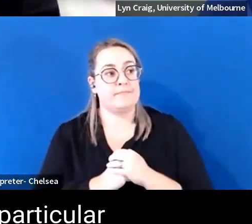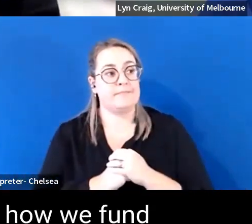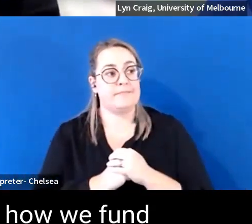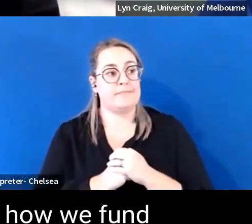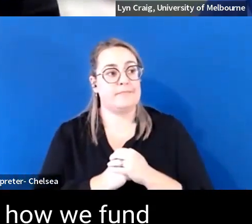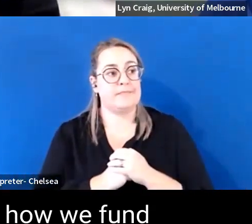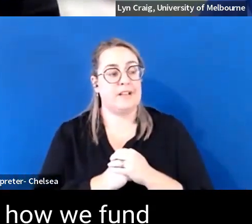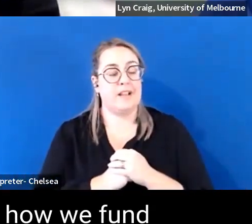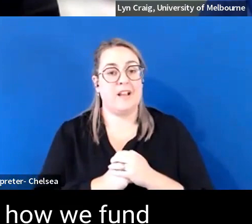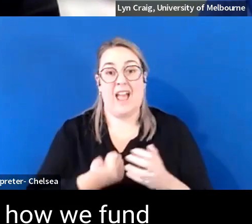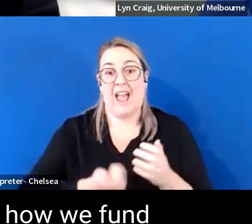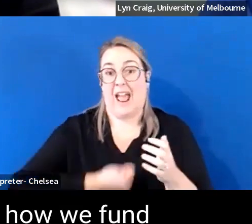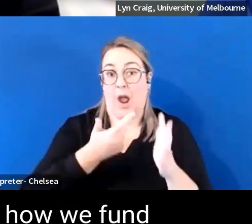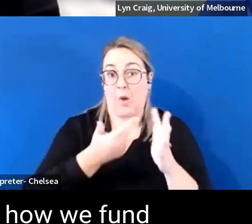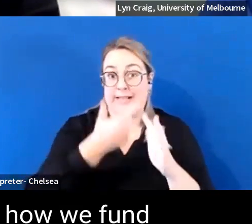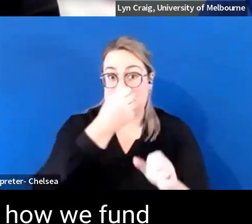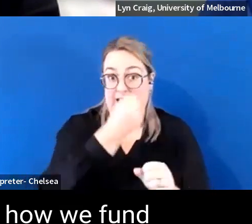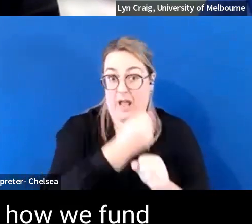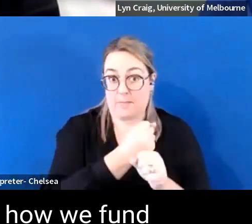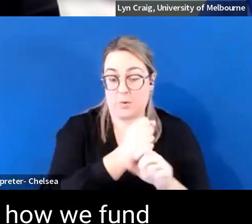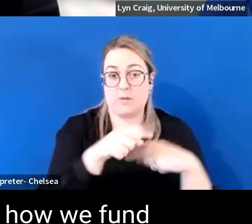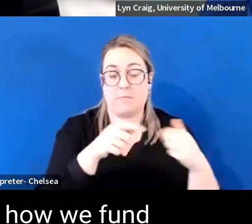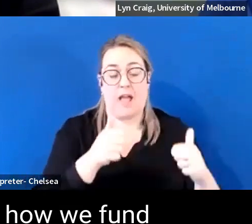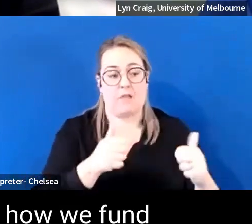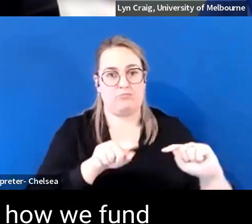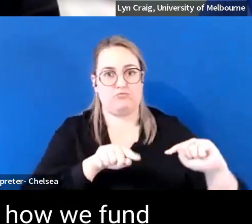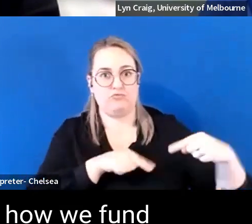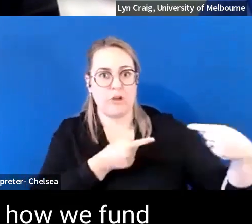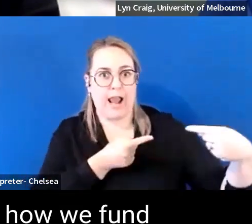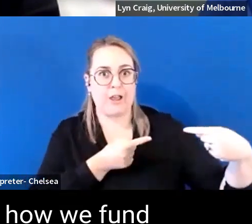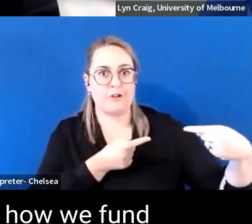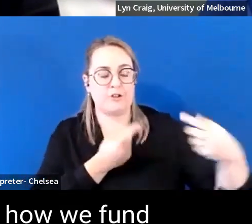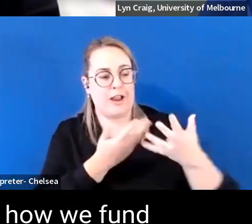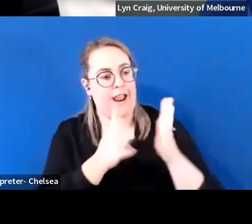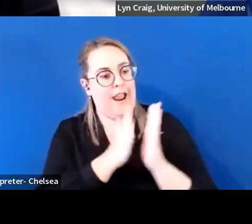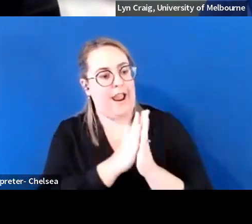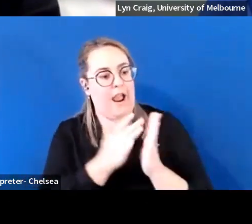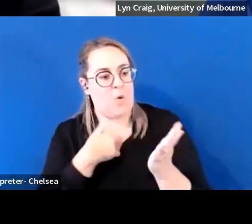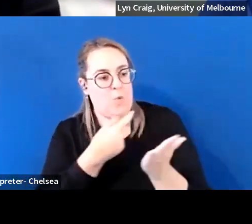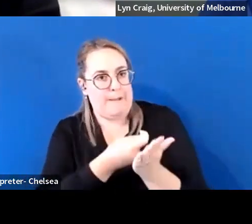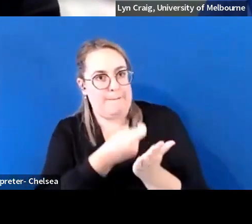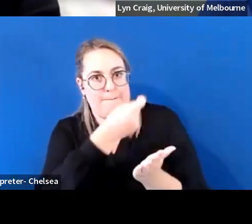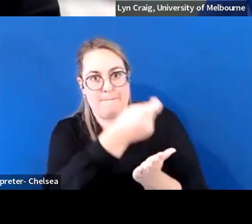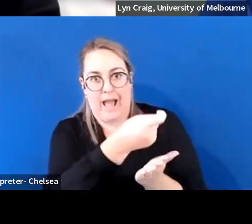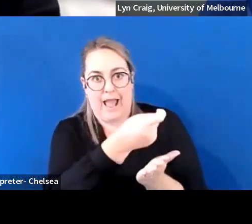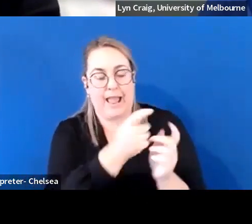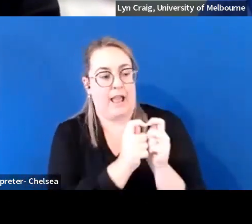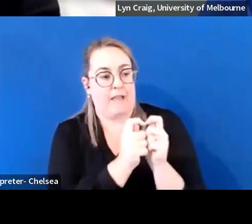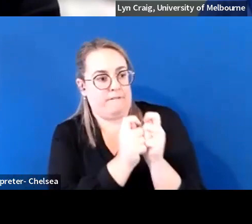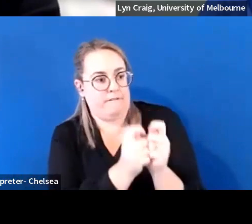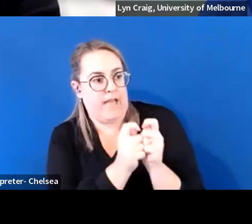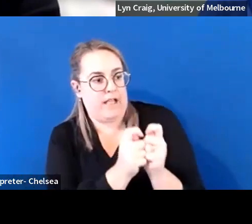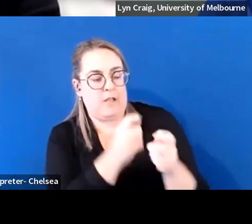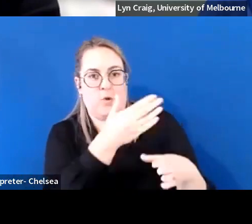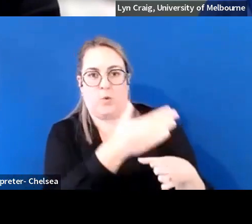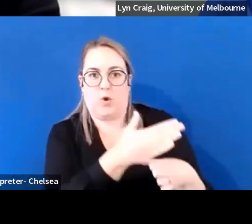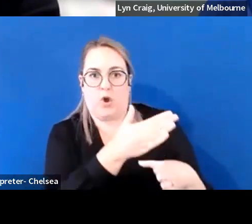are driven by challenges around how we fund and value the work of caring that is mostly done by